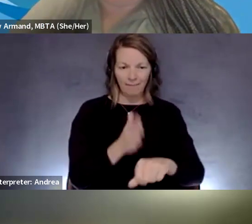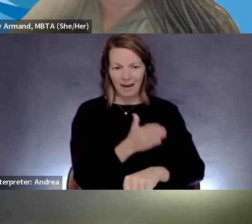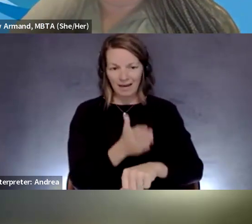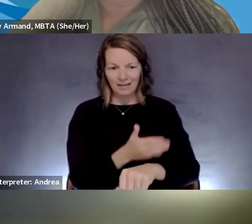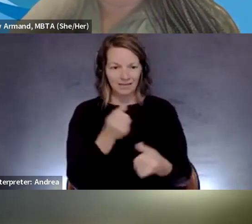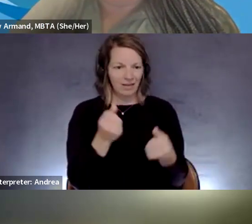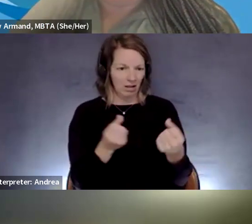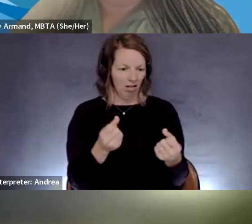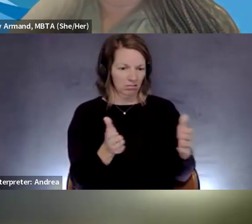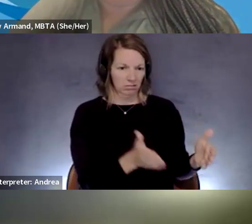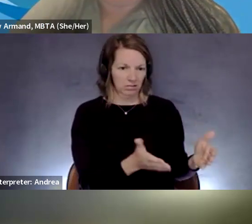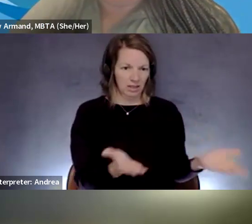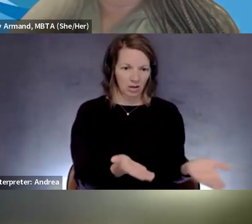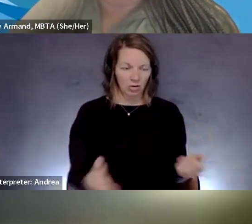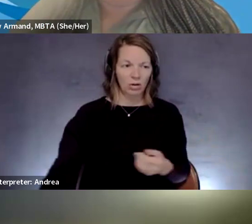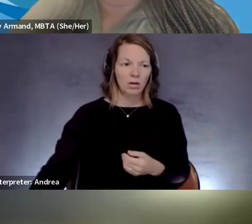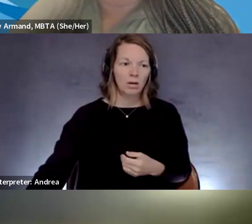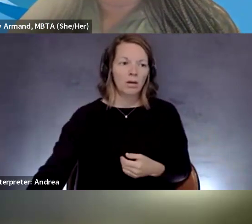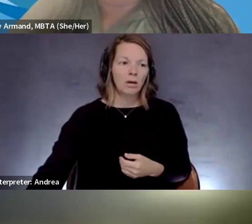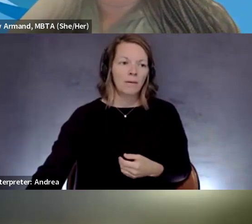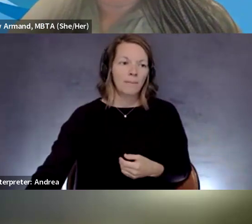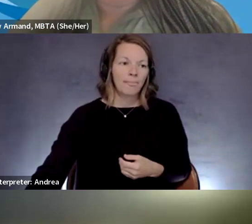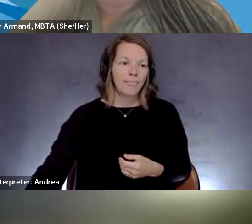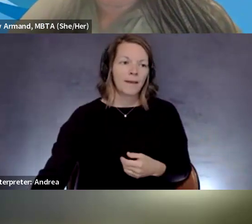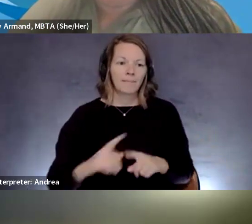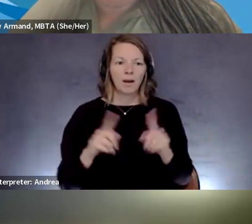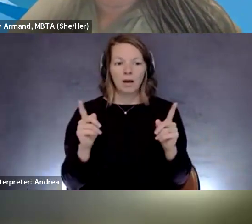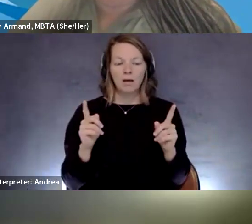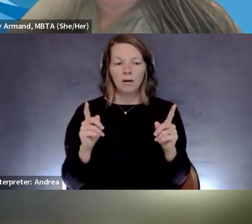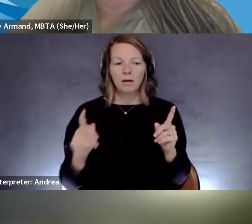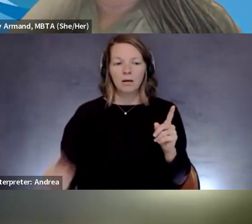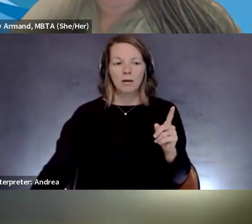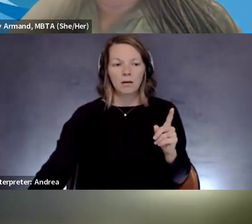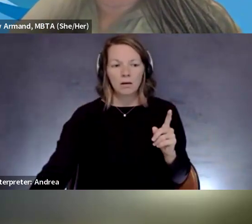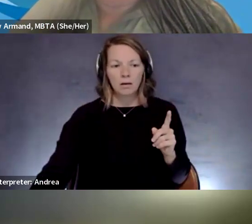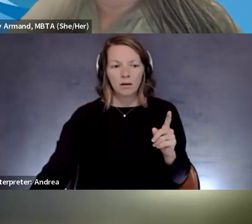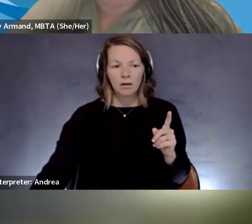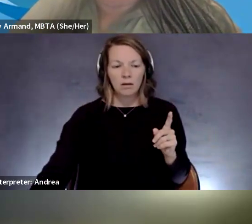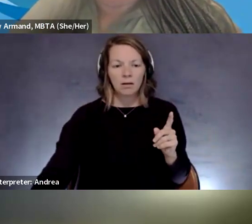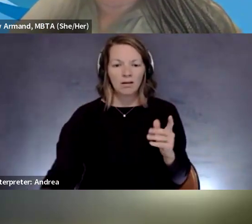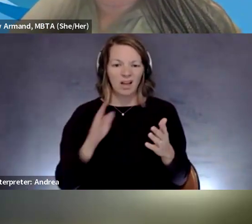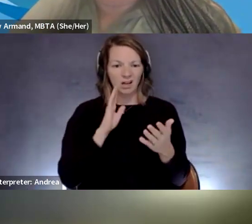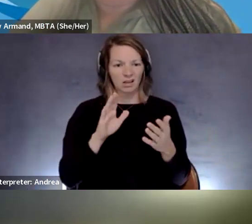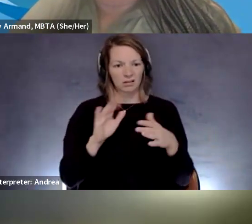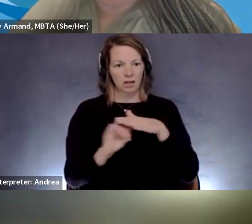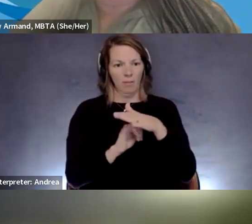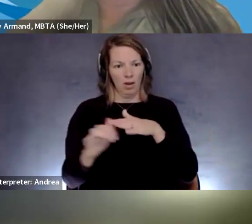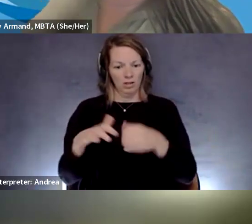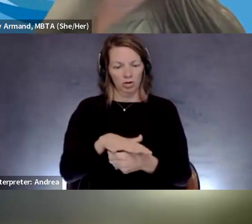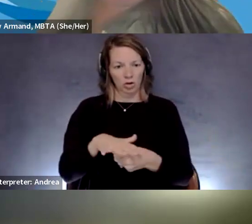on this part of the Red Line, and have noticed the improvements on subway service because of the